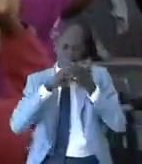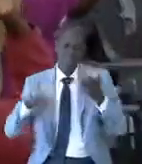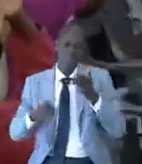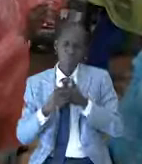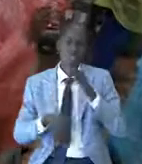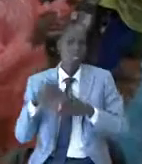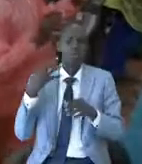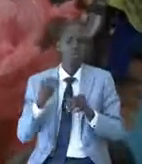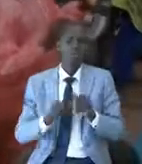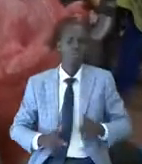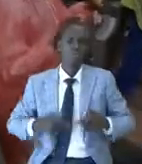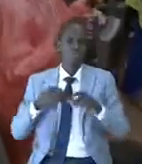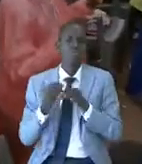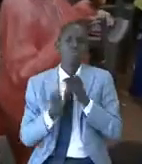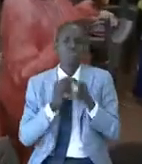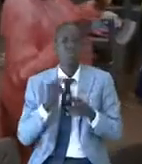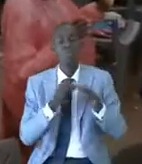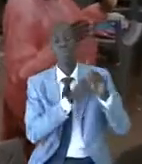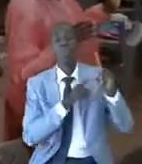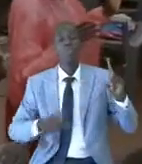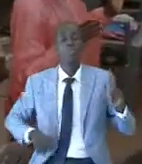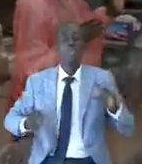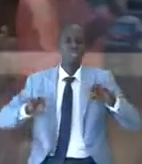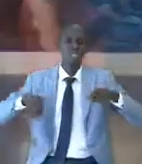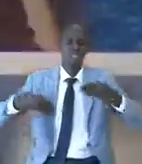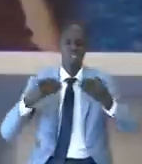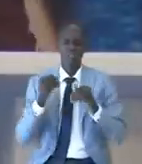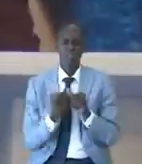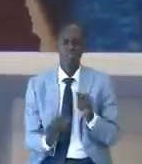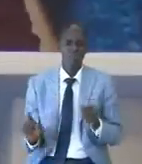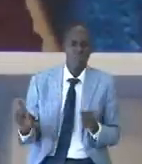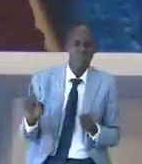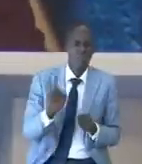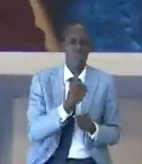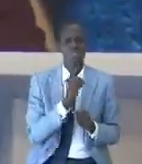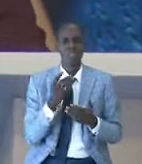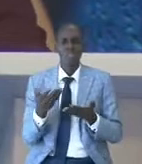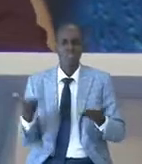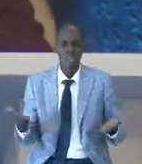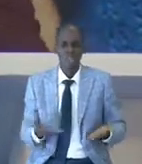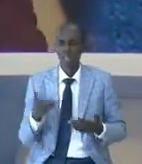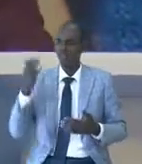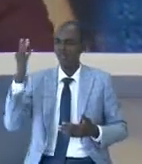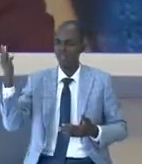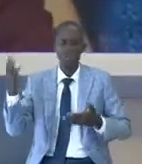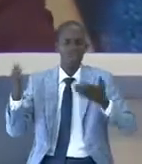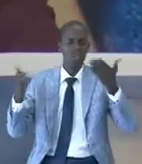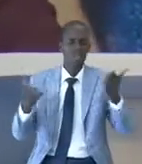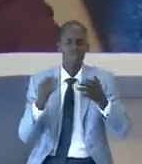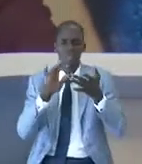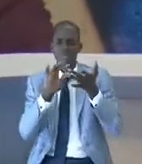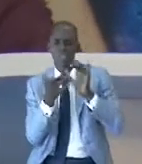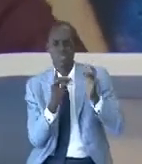every life. Lord, give everyone here, everyone there, online,